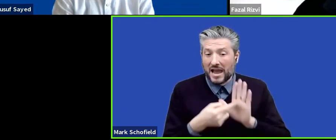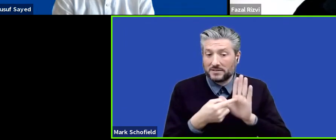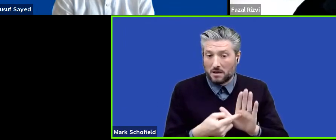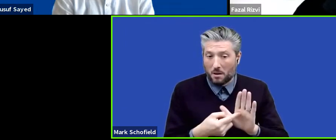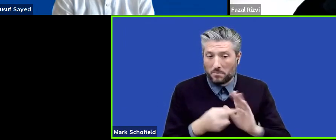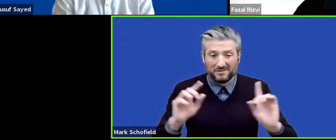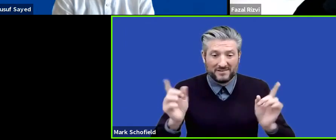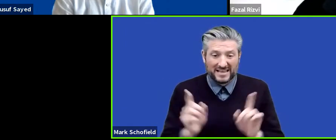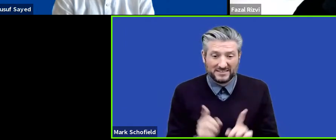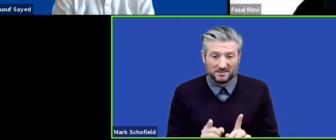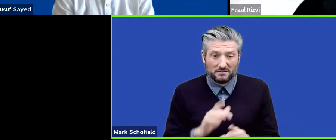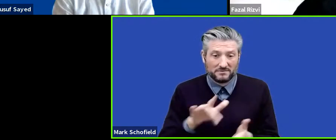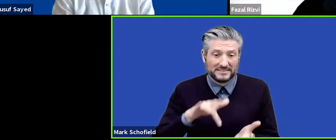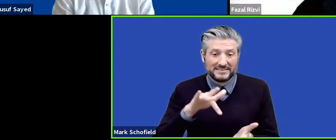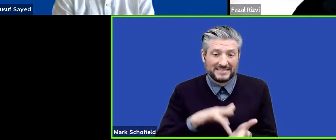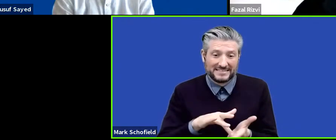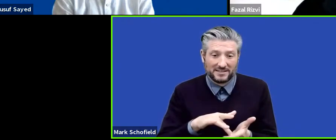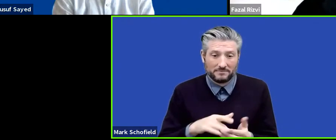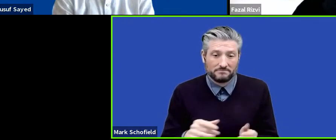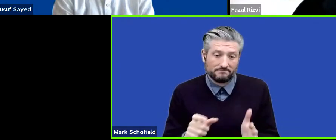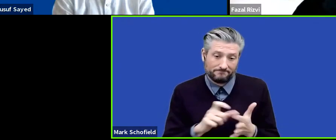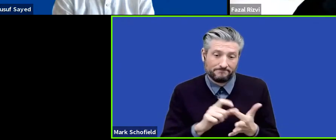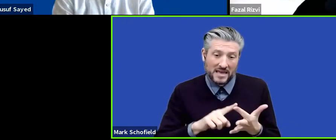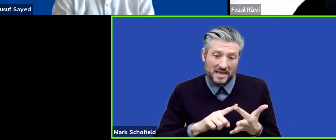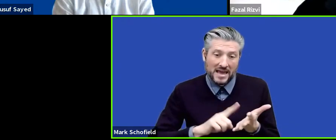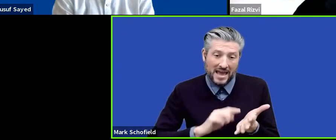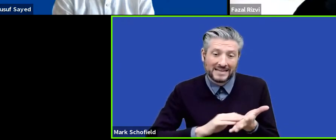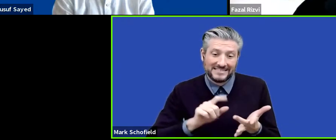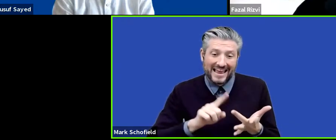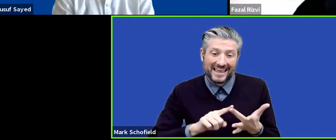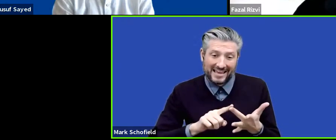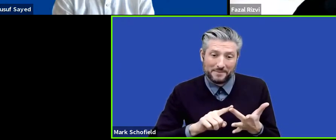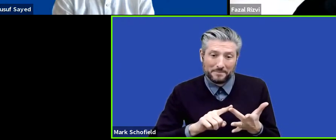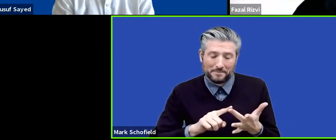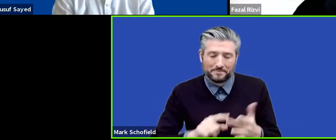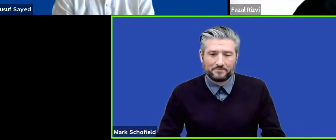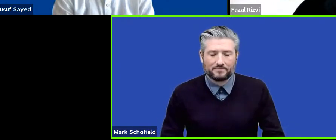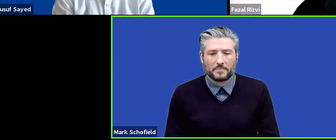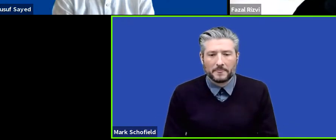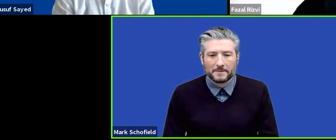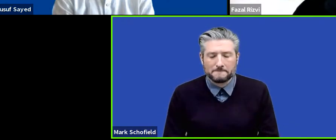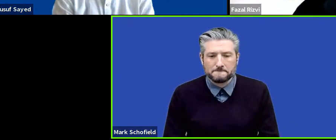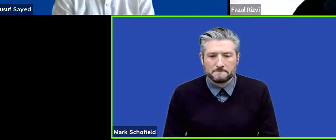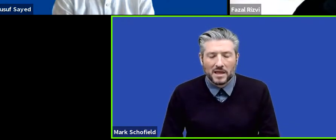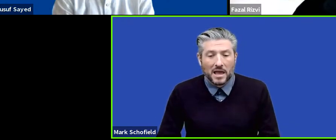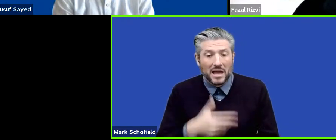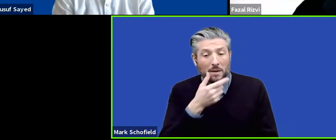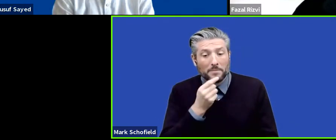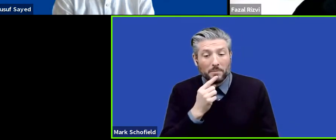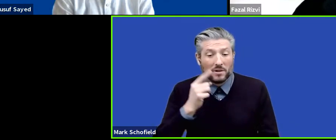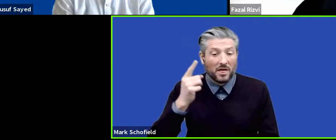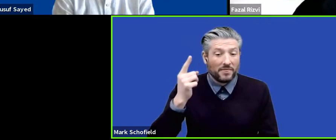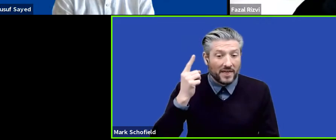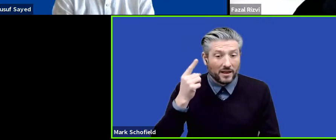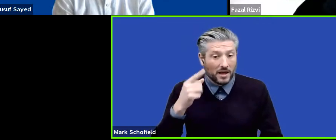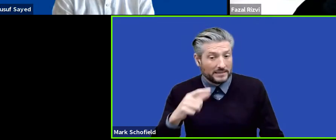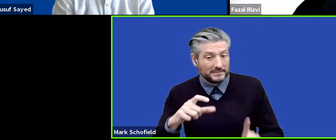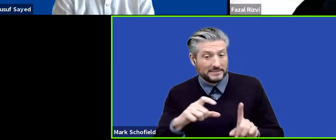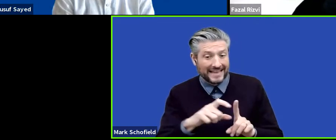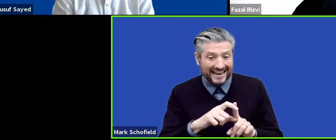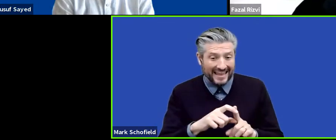of around 20 million. The image of Delhi is this thriving new metropolitan